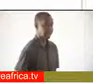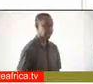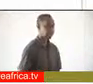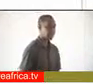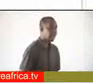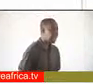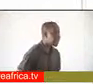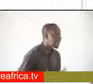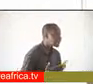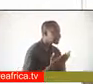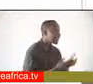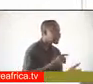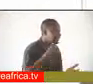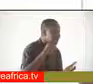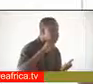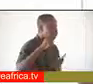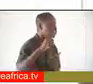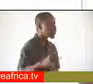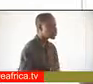it carries an introduction,